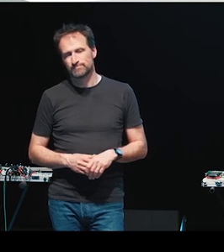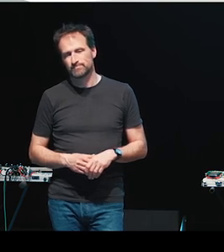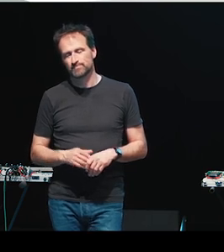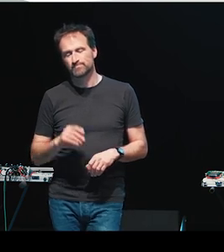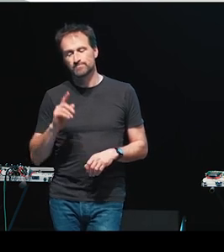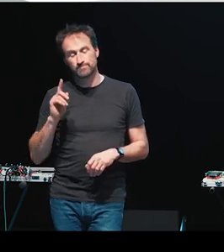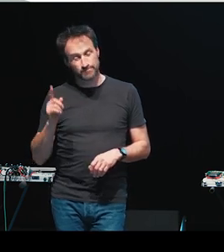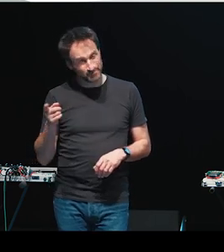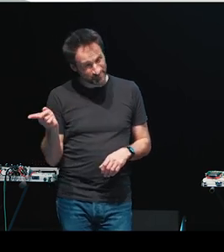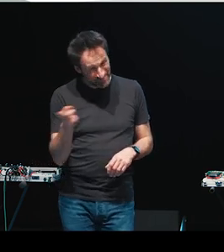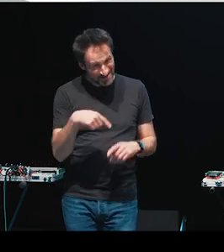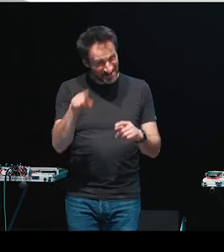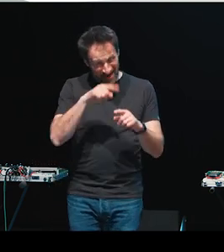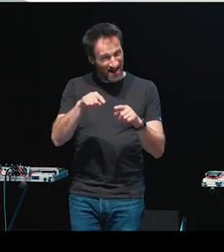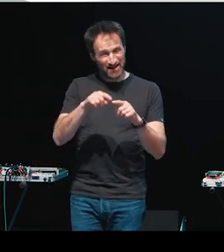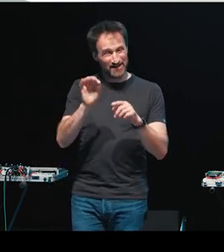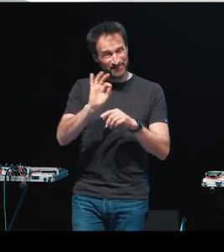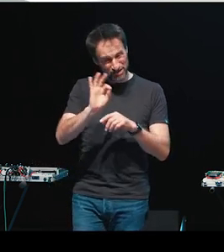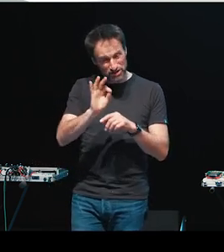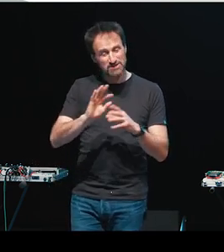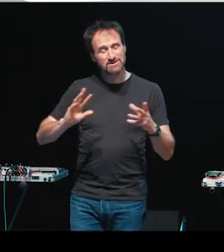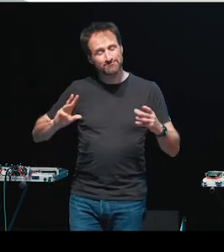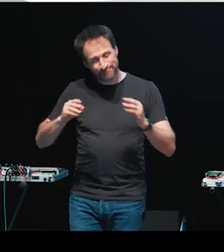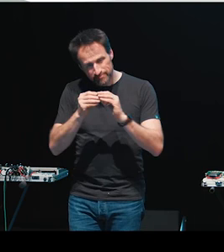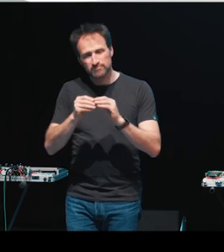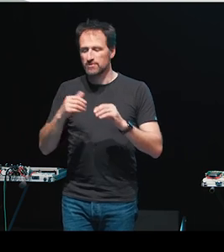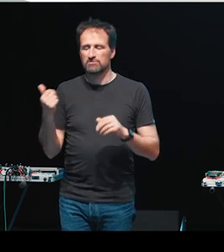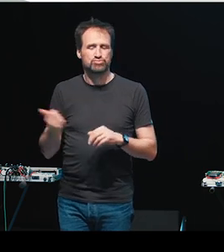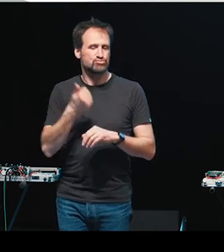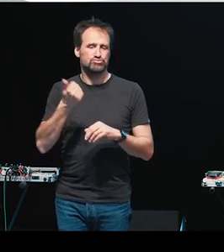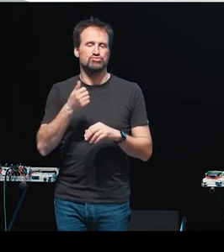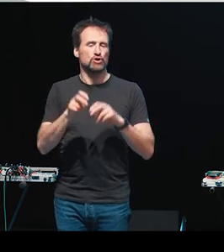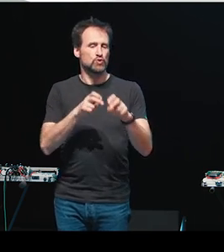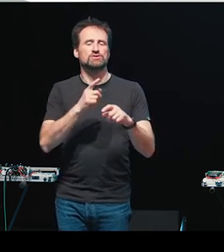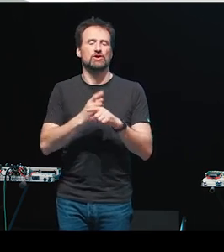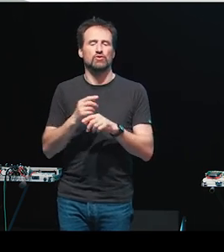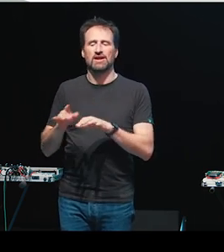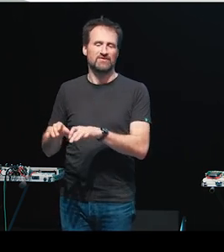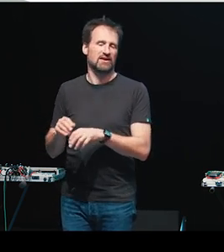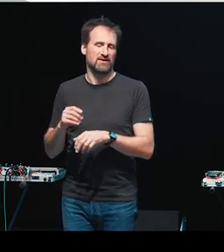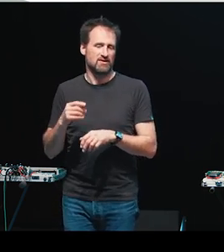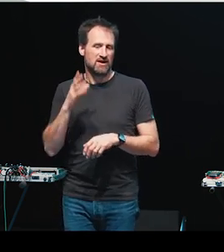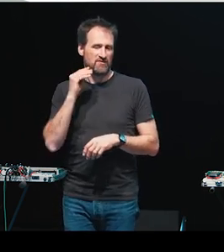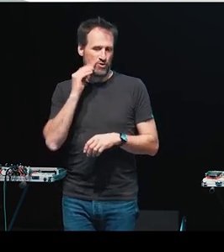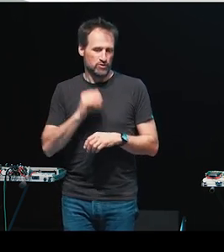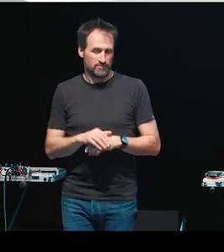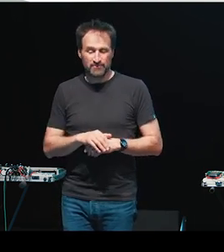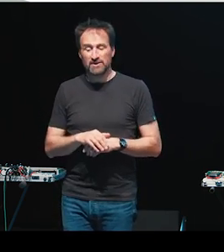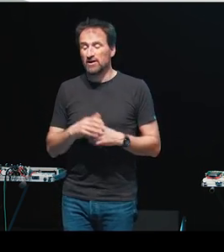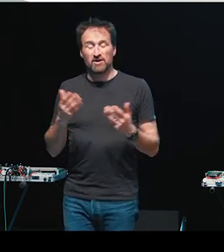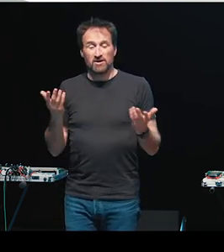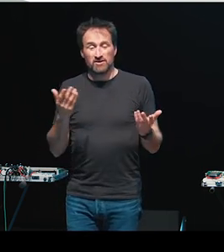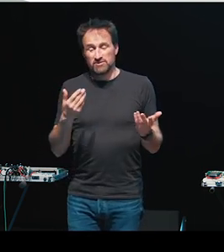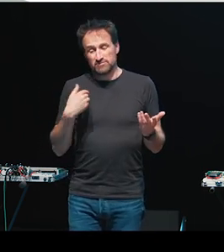And so all these features add up to a great user and developer experience. At First Dibs, we've been using GraphQL successfully for